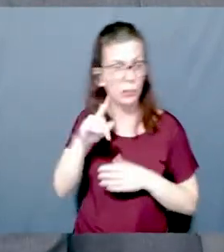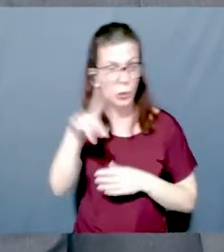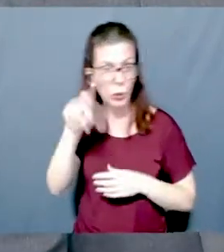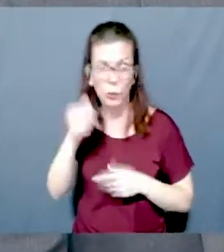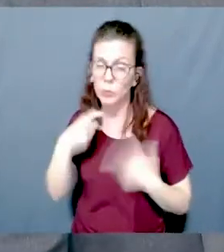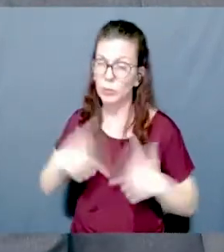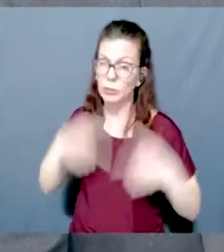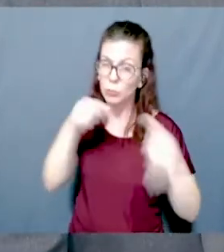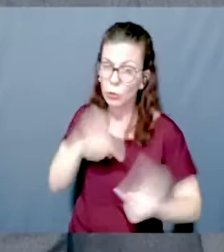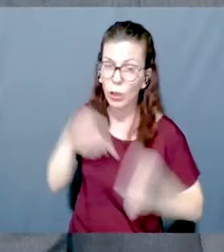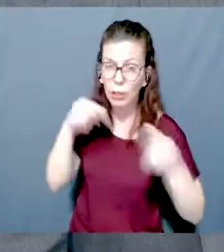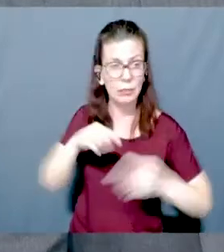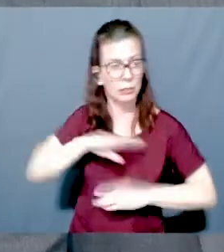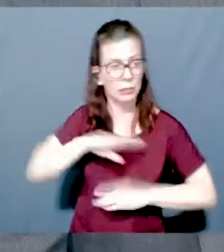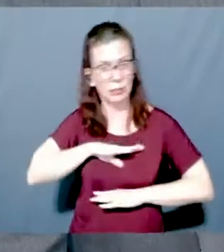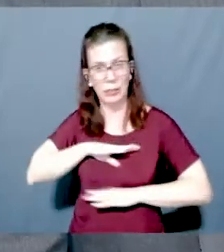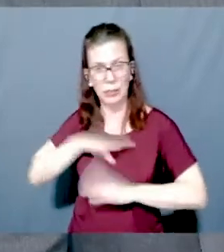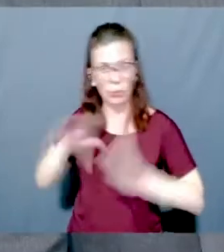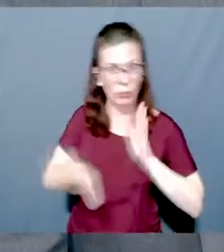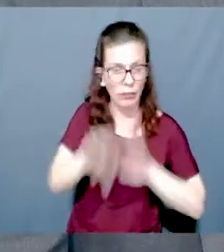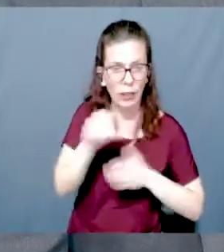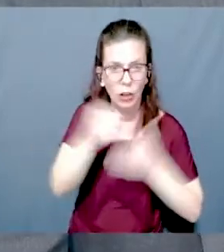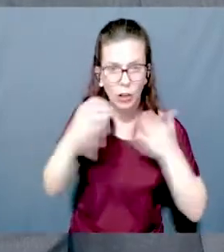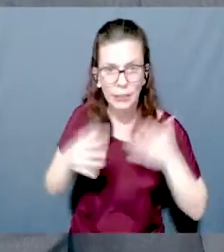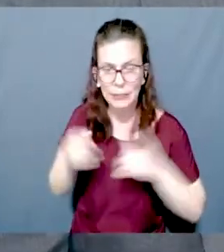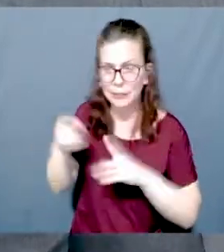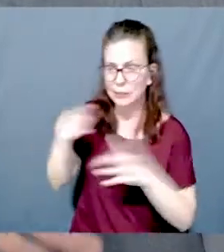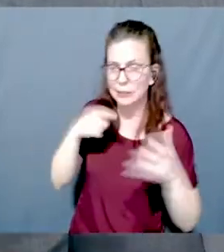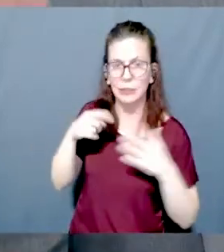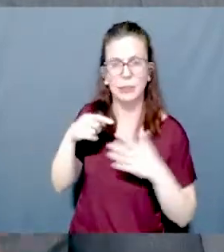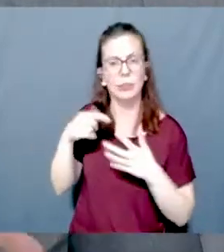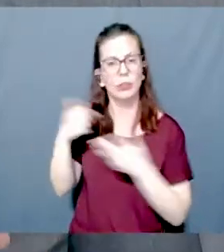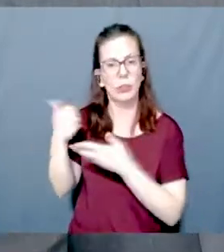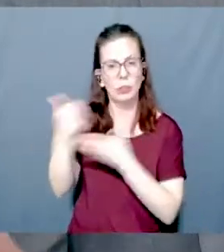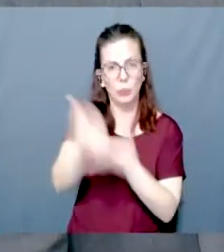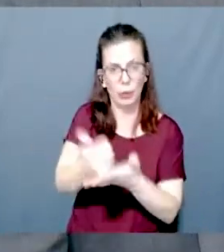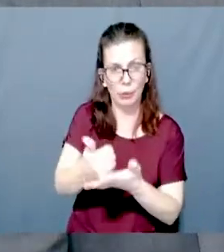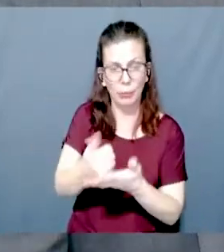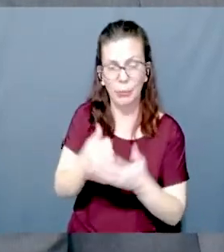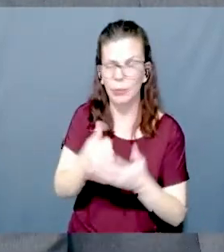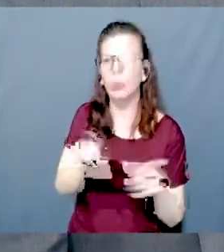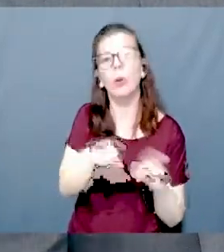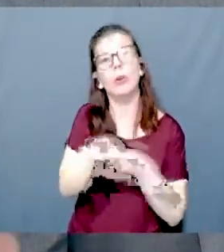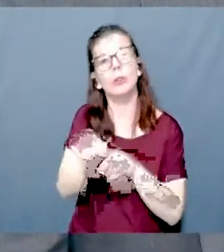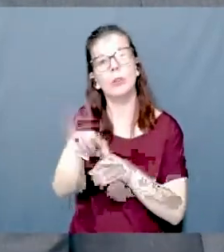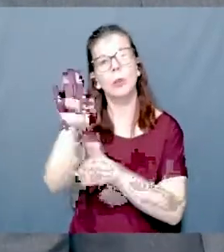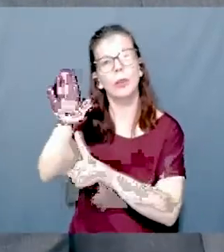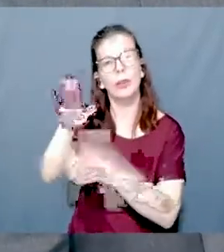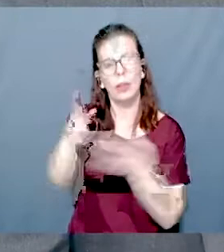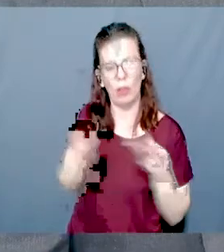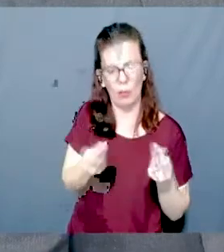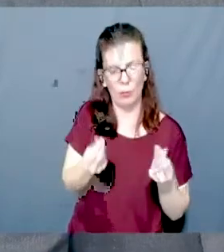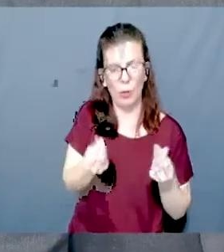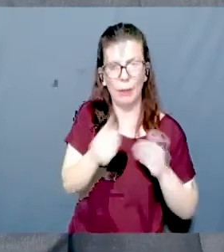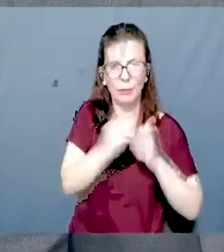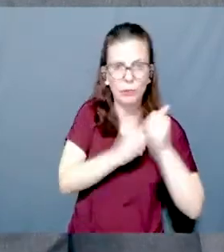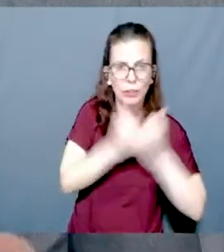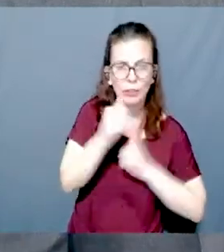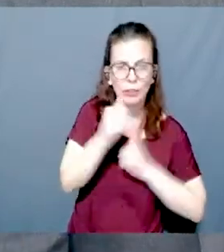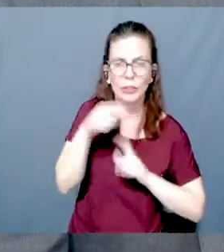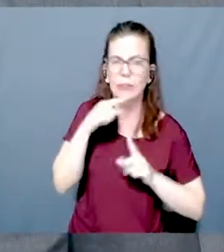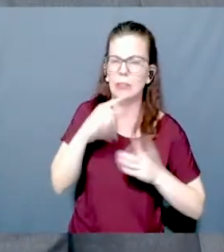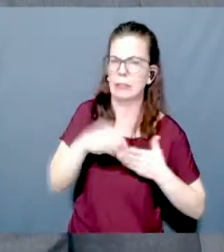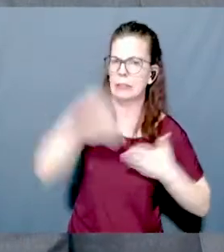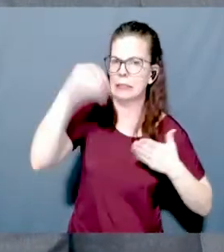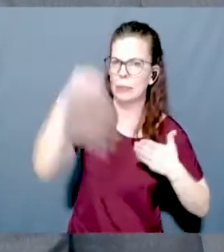allowing those artists to be on virtual workstation anywhere in the world, but also move their on-prem infrastructure, their costly, expensive to use,